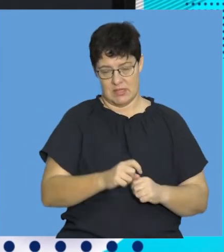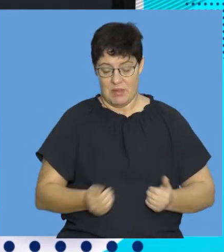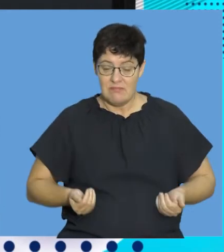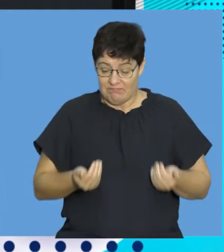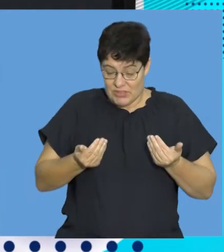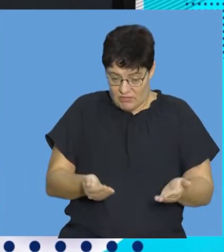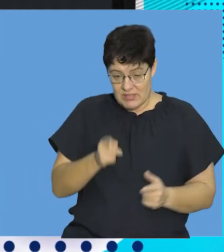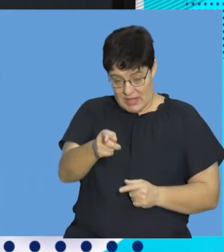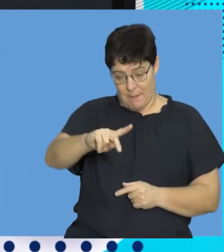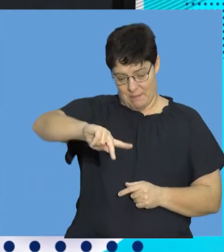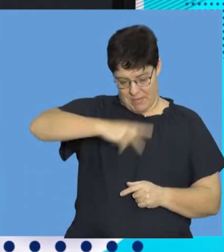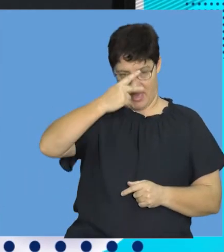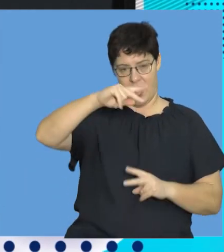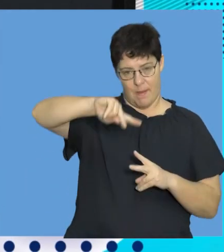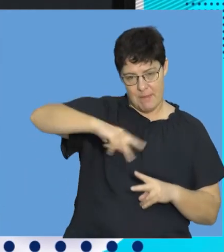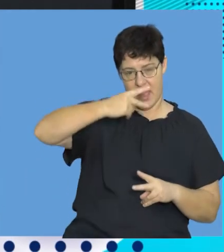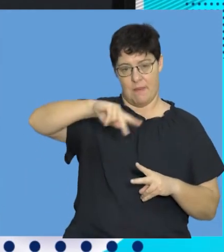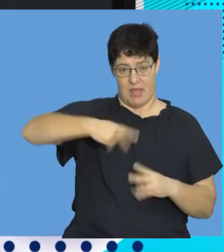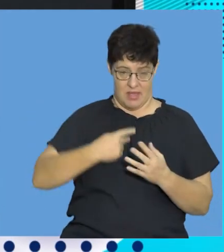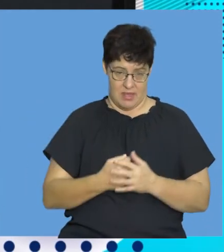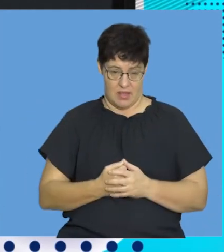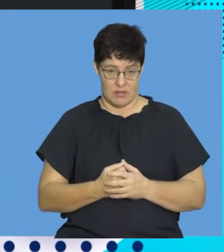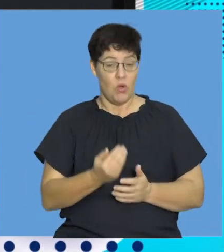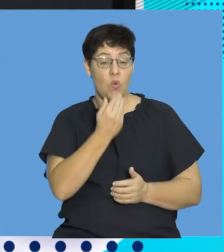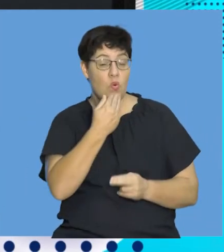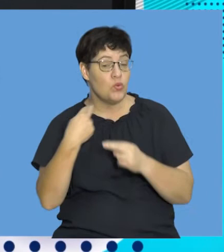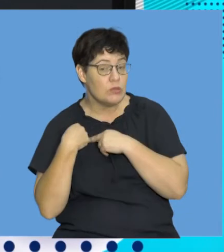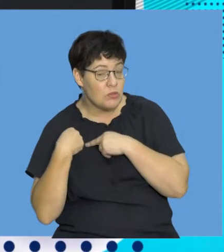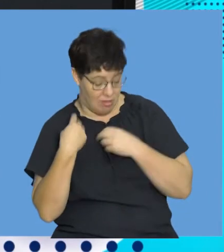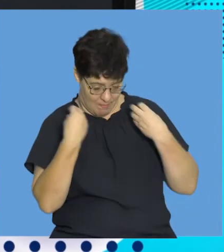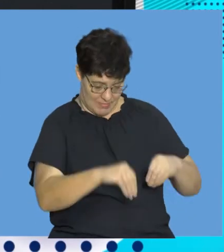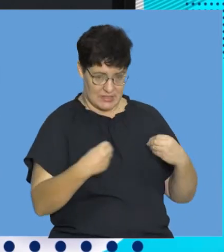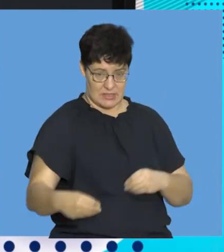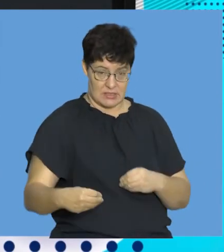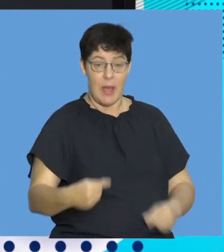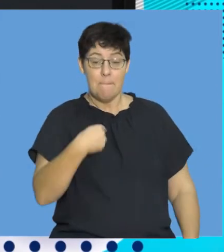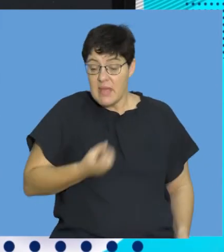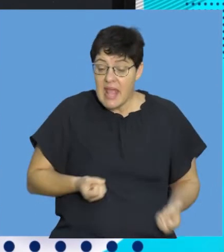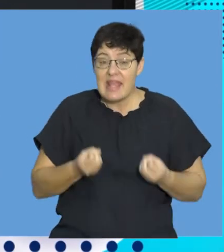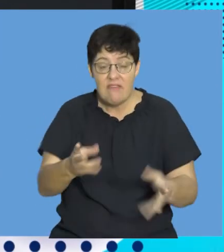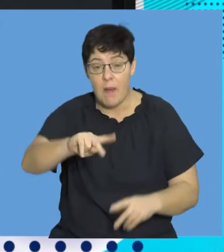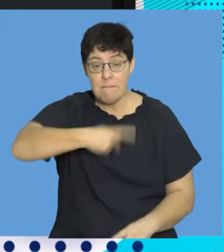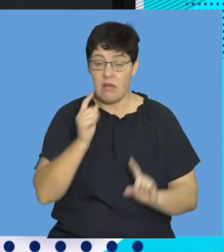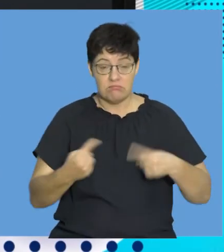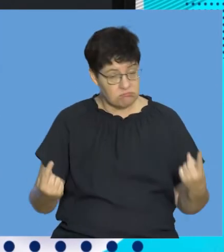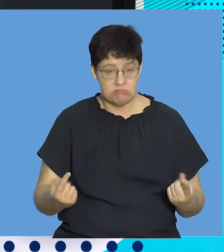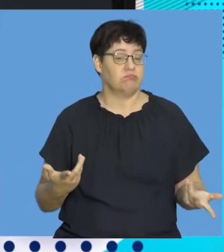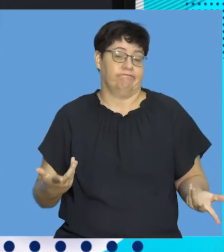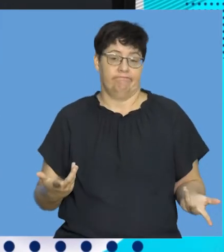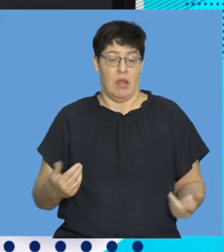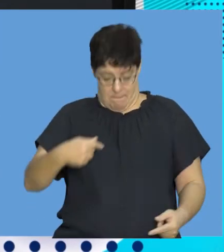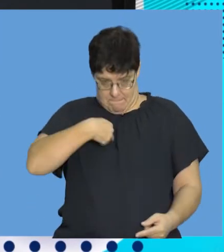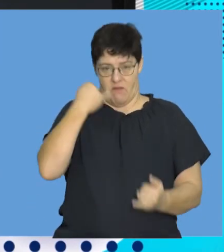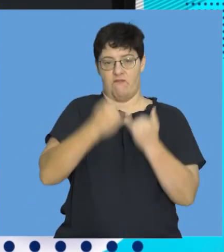to service that debt. So the onus lies with you as a business, because in terms of the new Credit